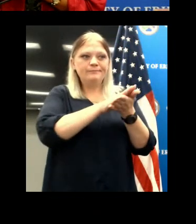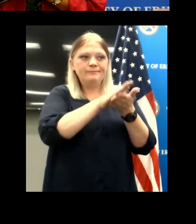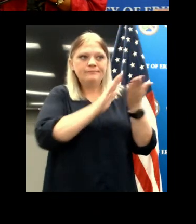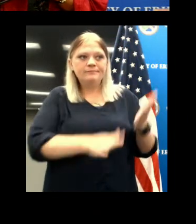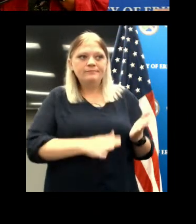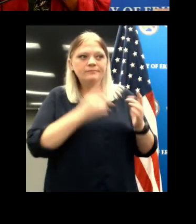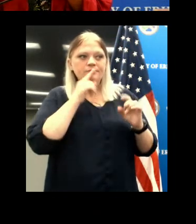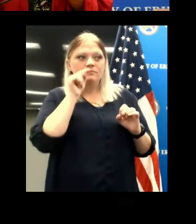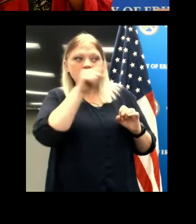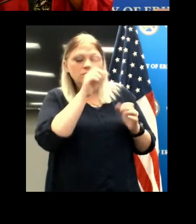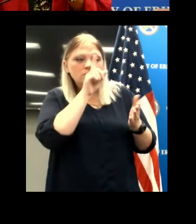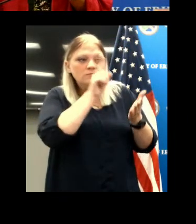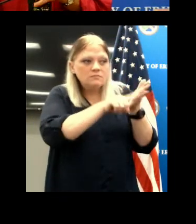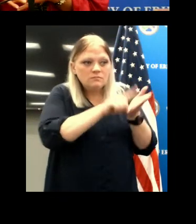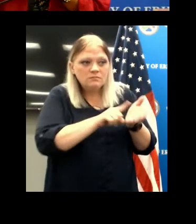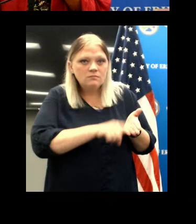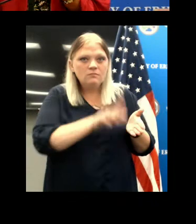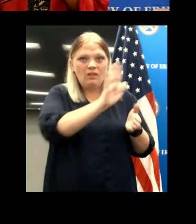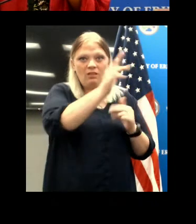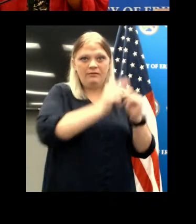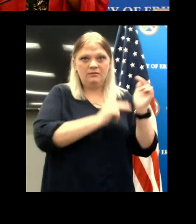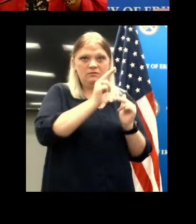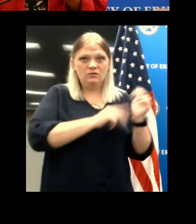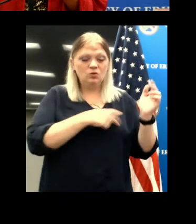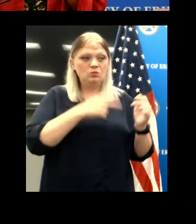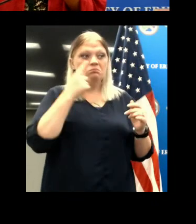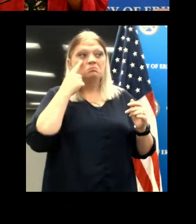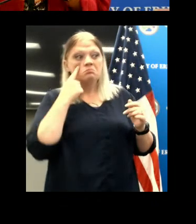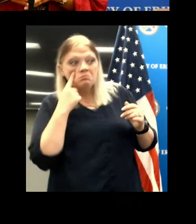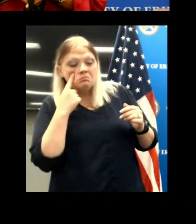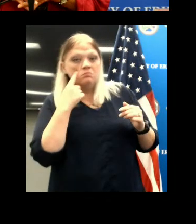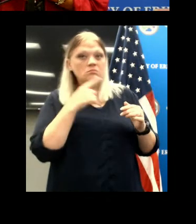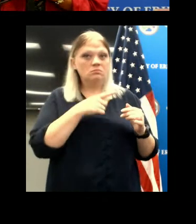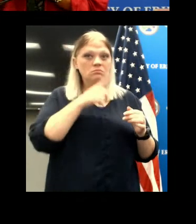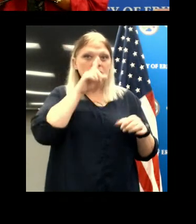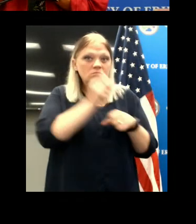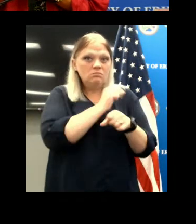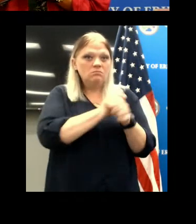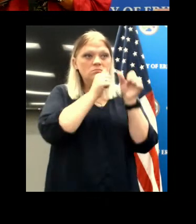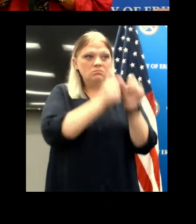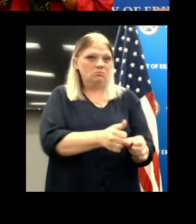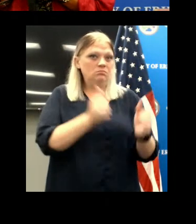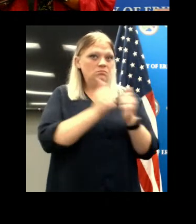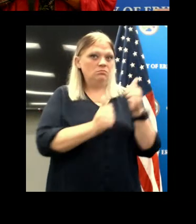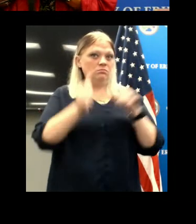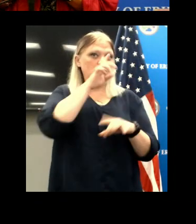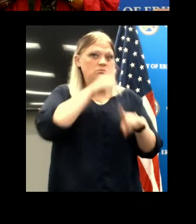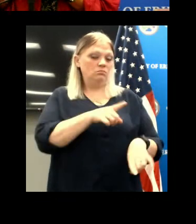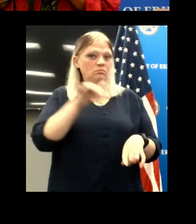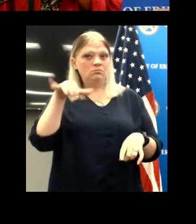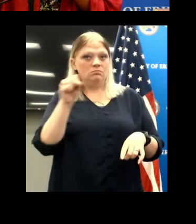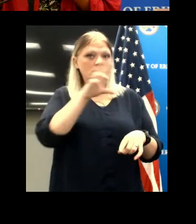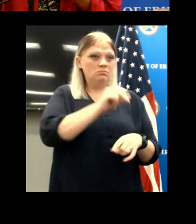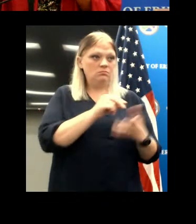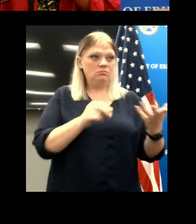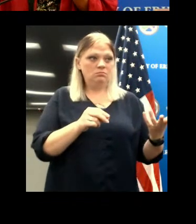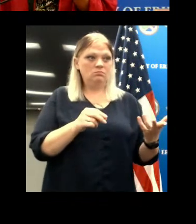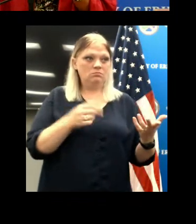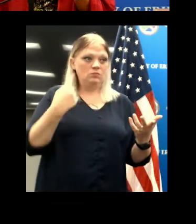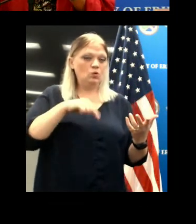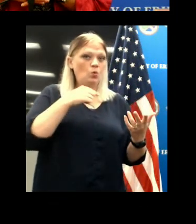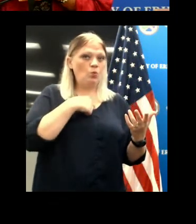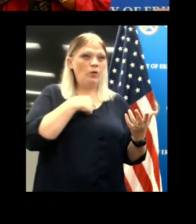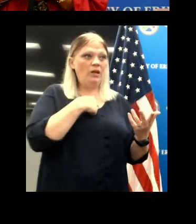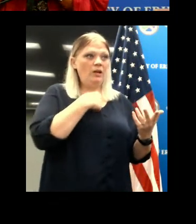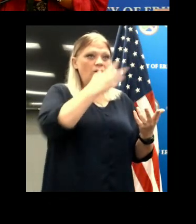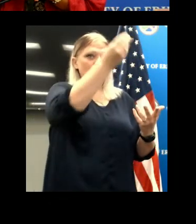out and just to inspect and to see if they are really complying with the executive orders or not. So if we do go out